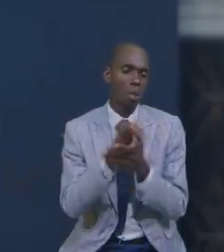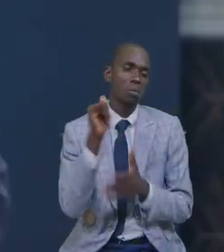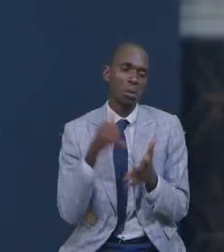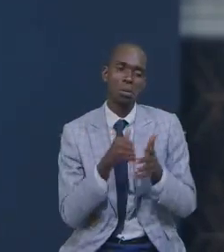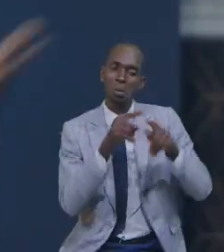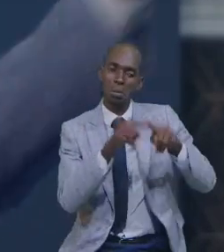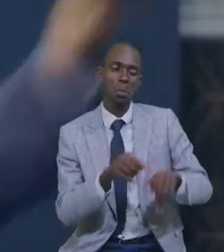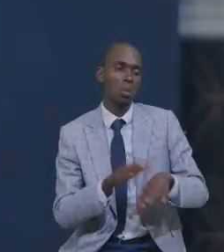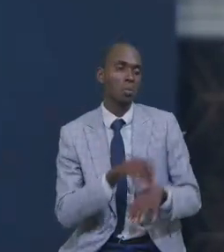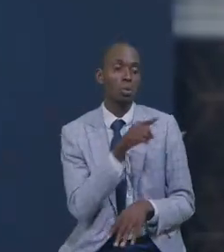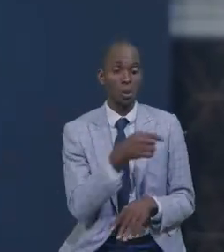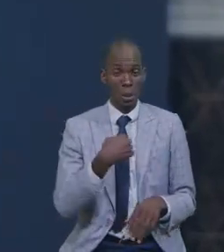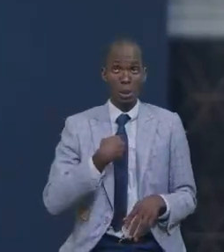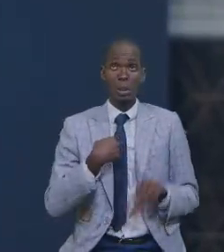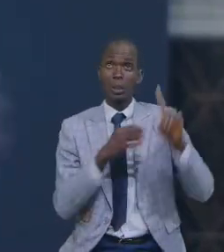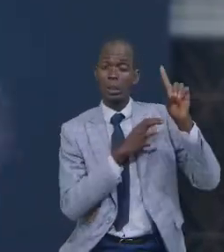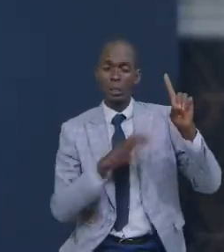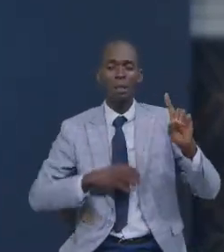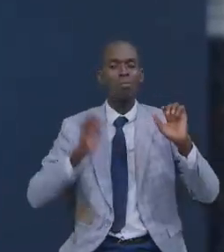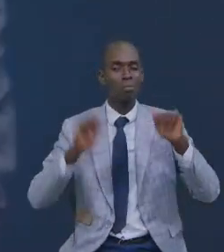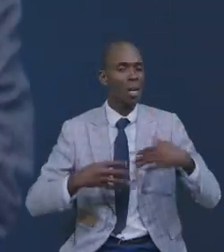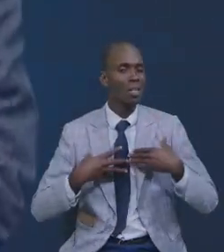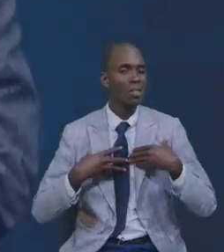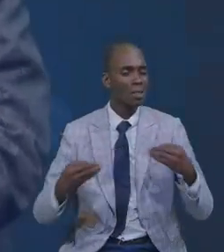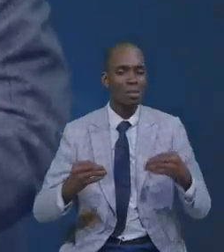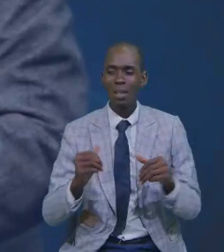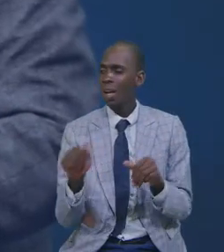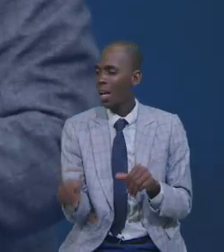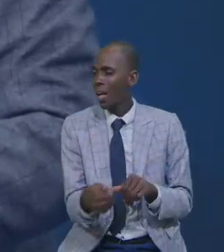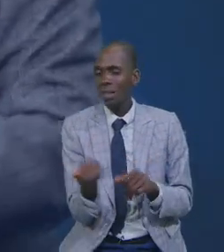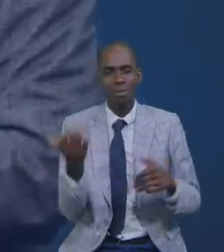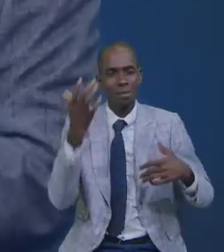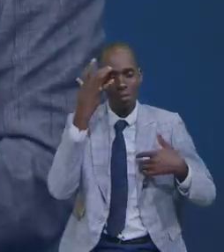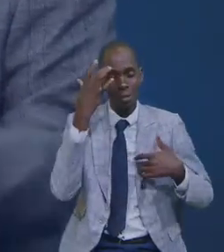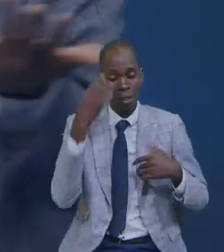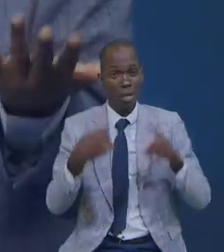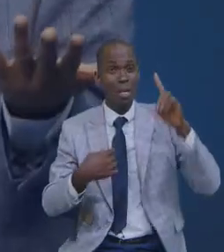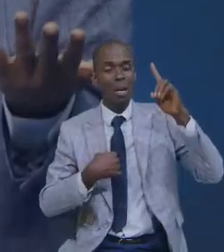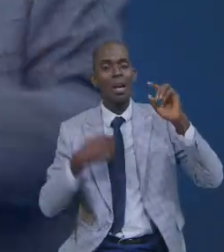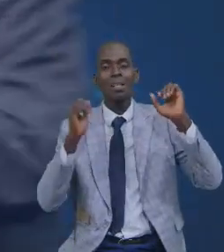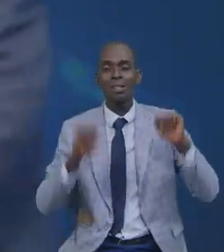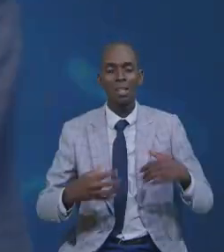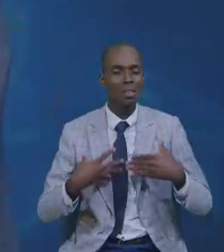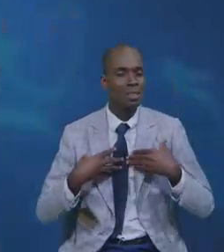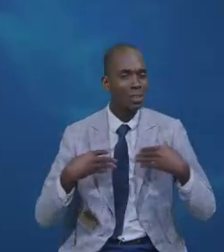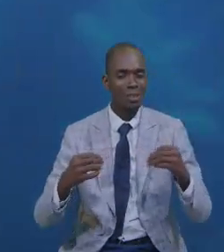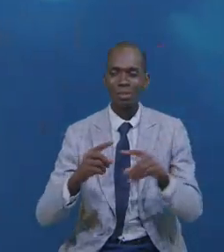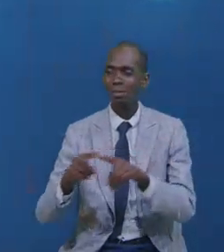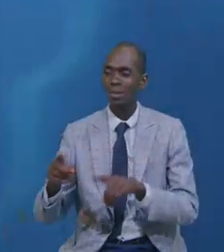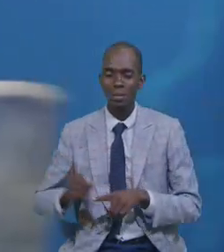any sickness, Christ is saying. I can deliver any oppressed person, Christ is saying. I